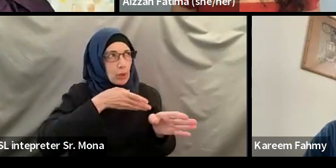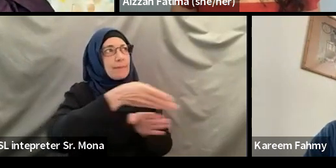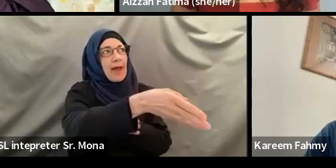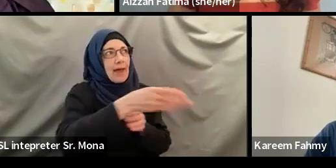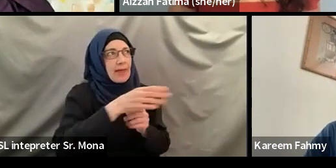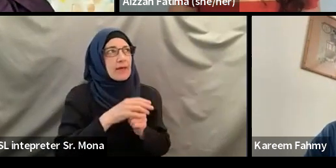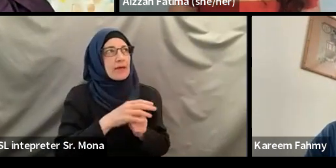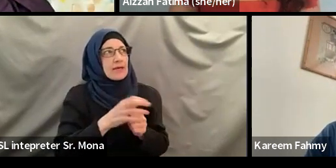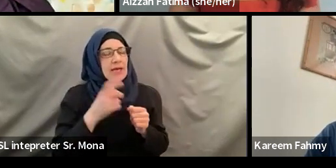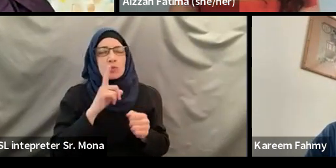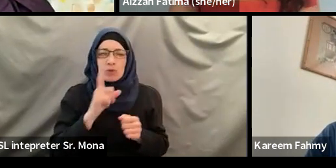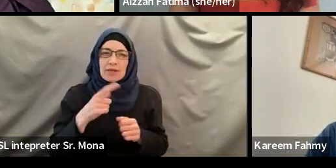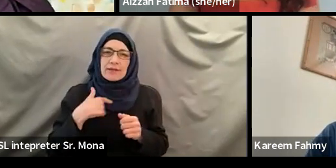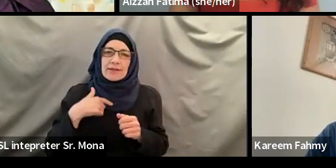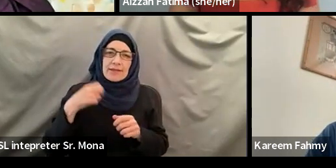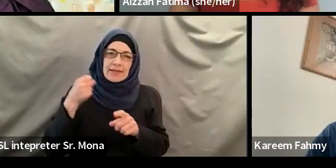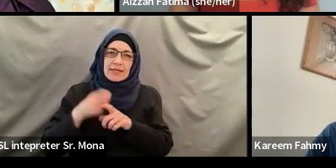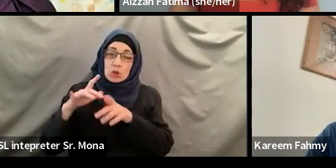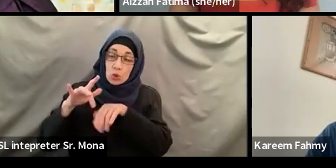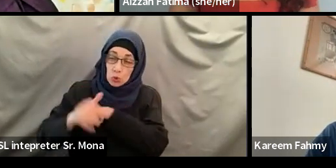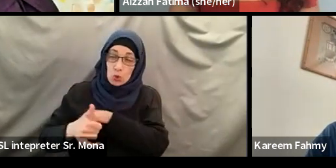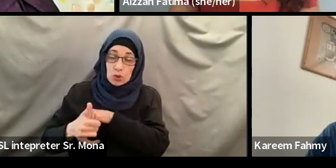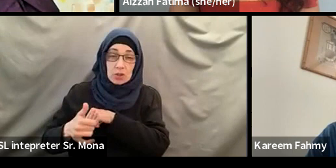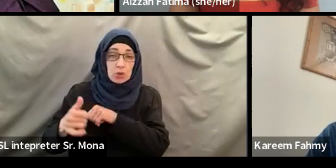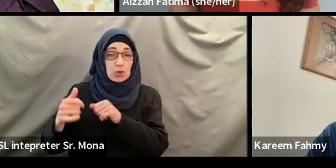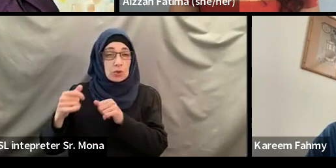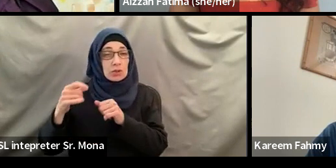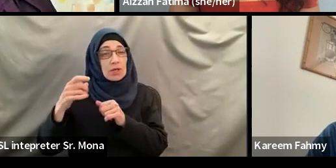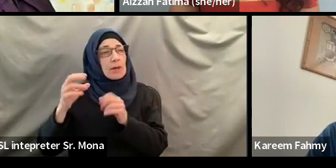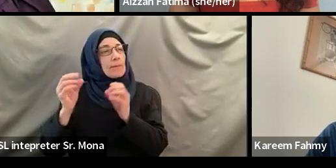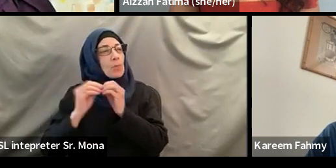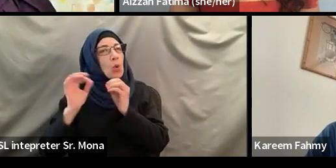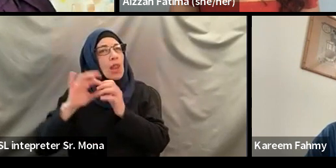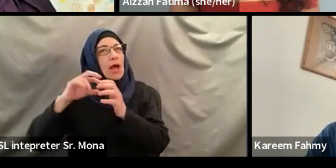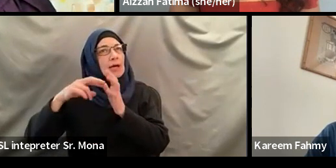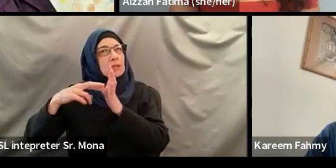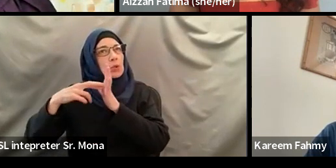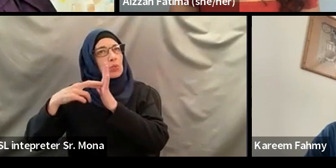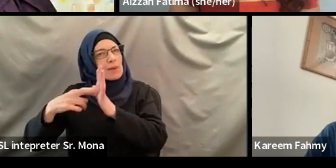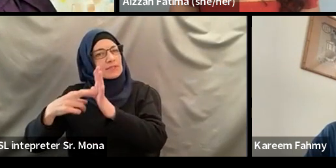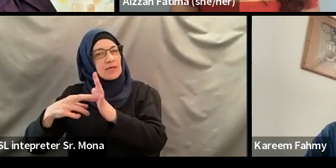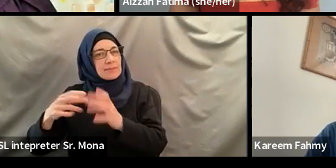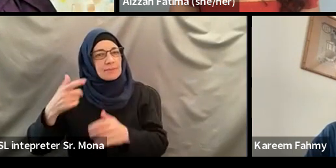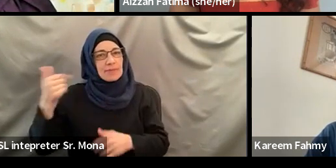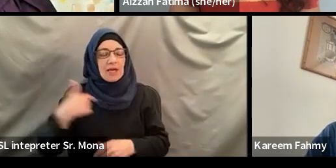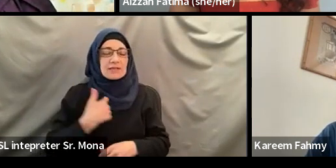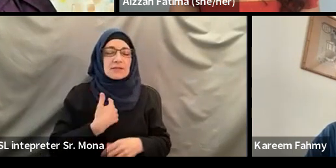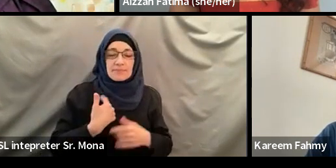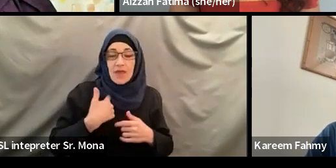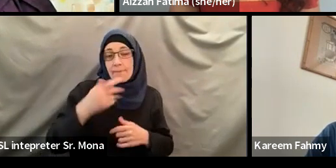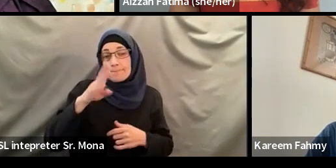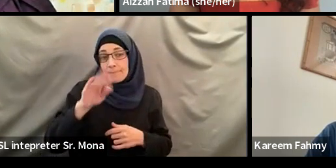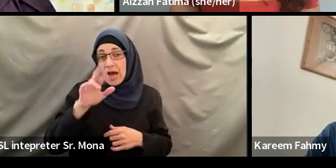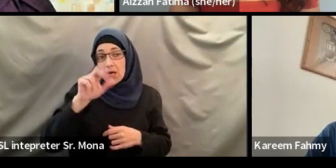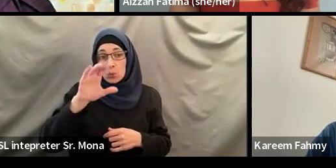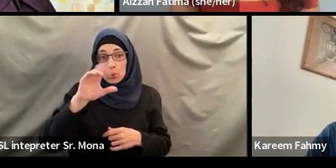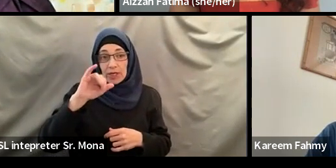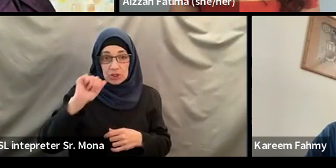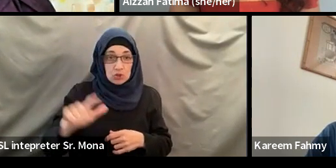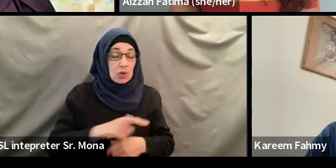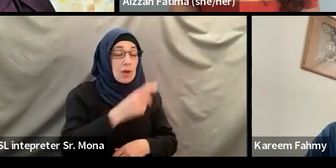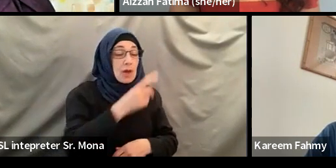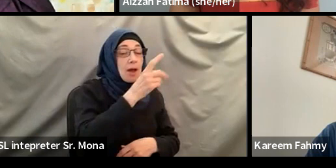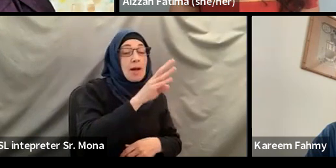little bit earlier in the sense of representation. For me, growing up biracial, being half Arab, half Southeast Asian, and growing up in a